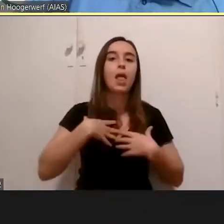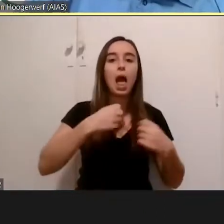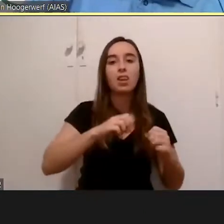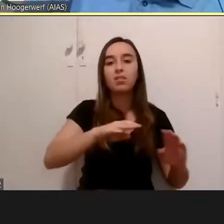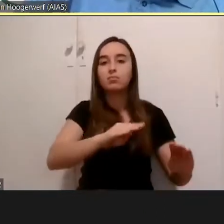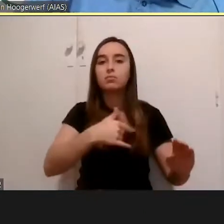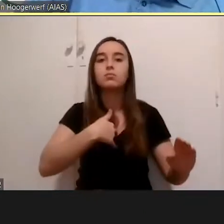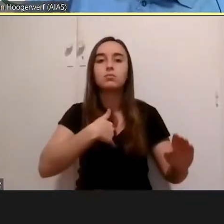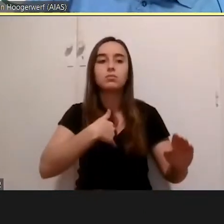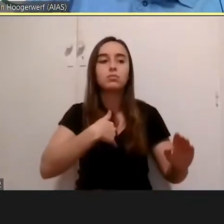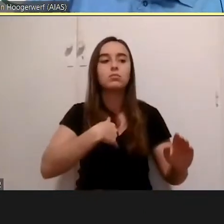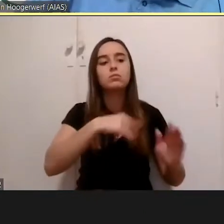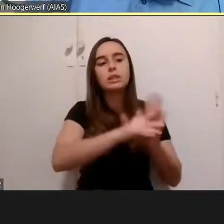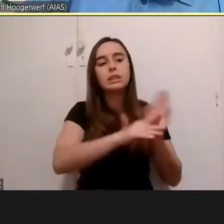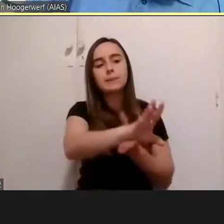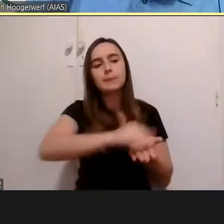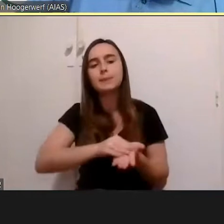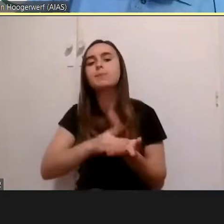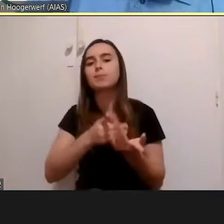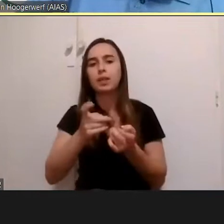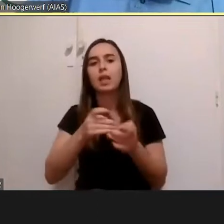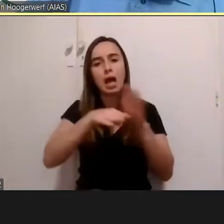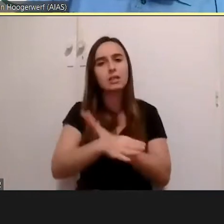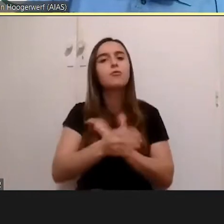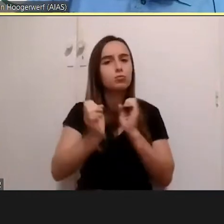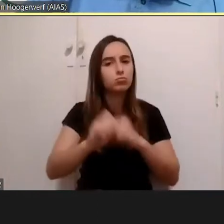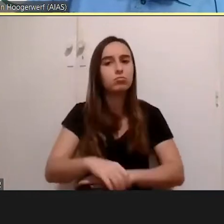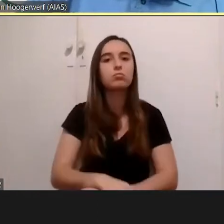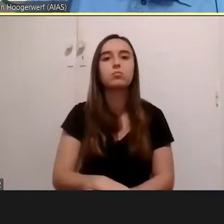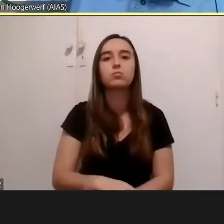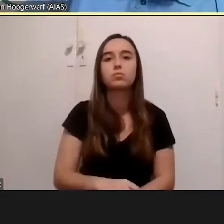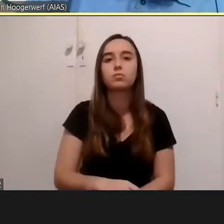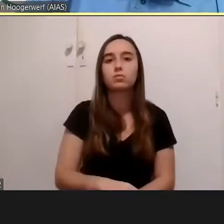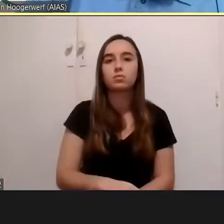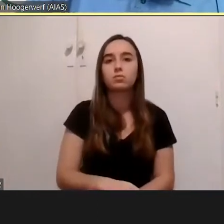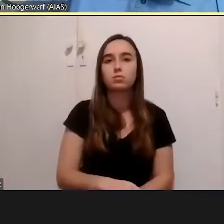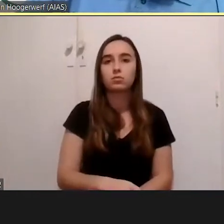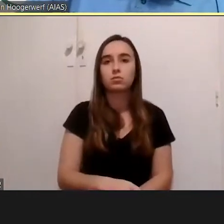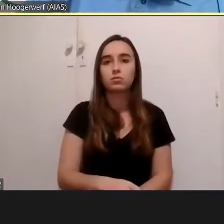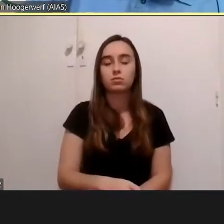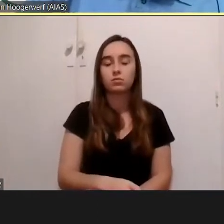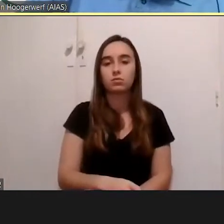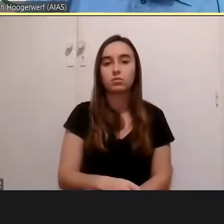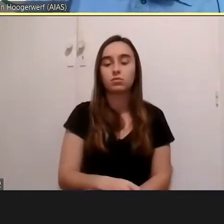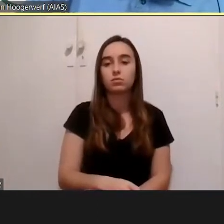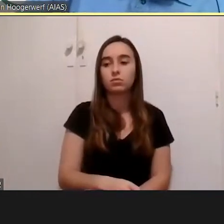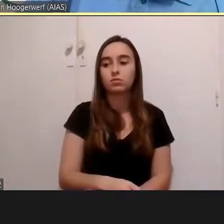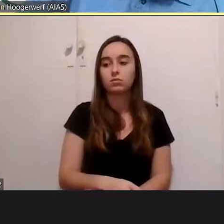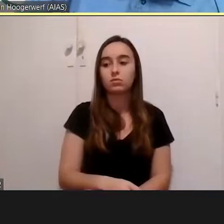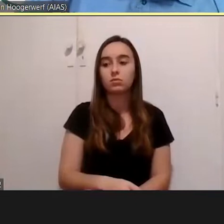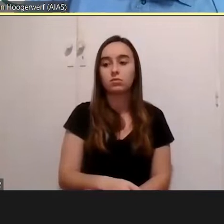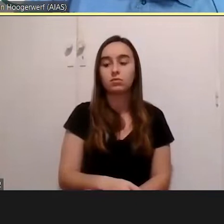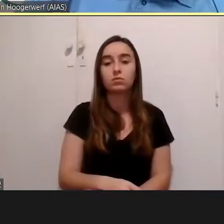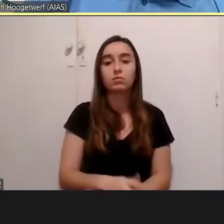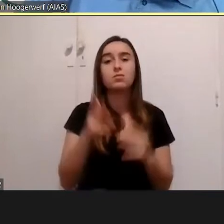And that has to be accessible as well. And for language use, already mentioned. And another recommendation